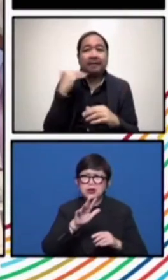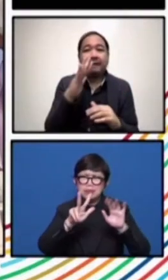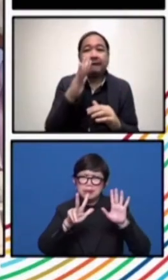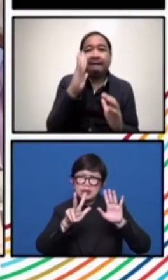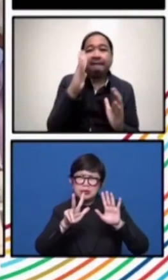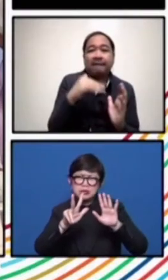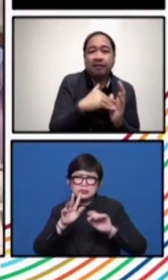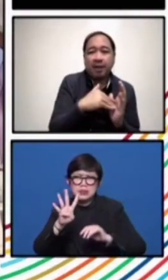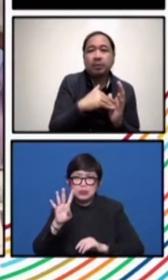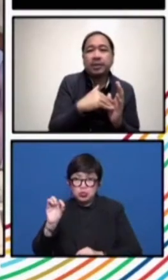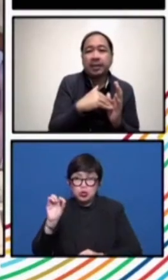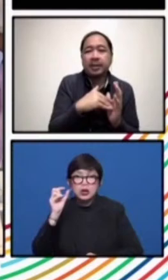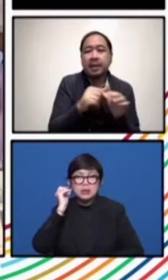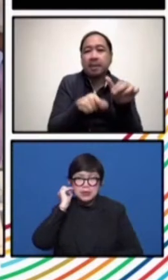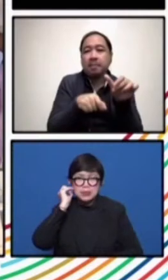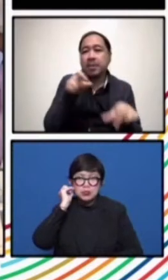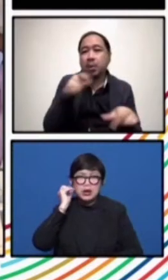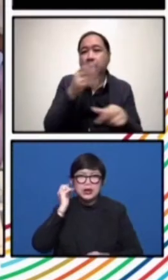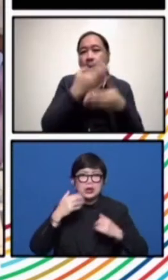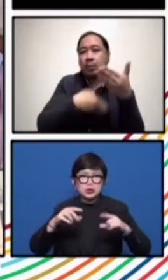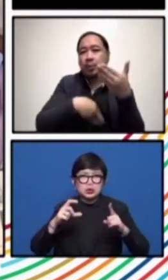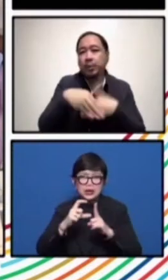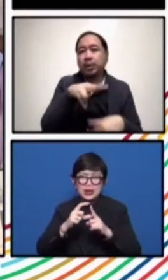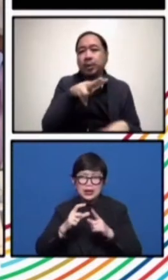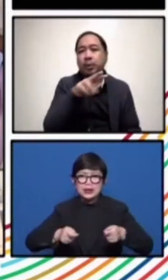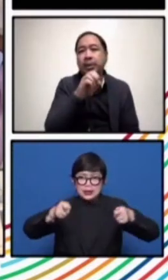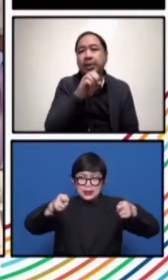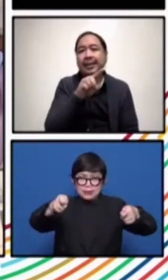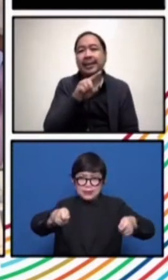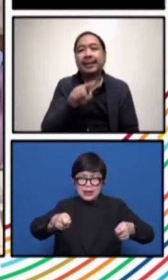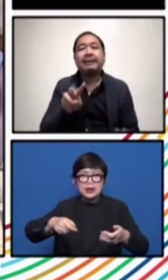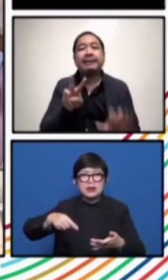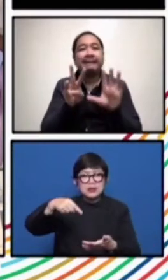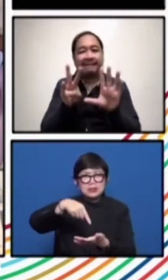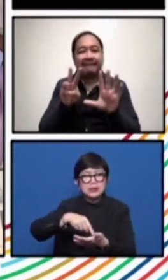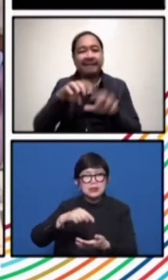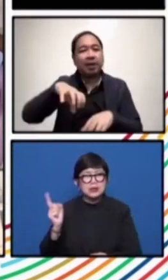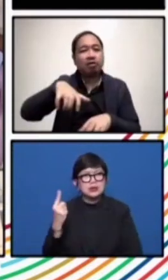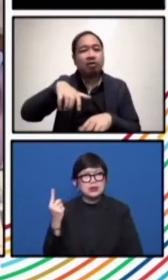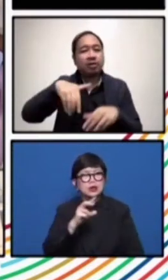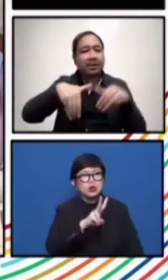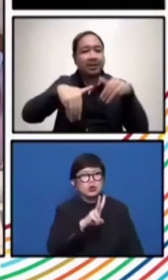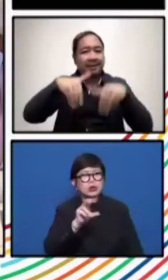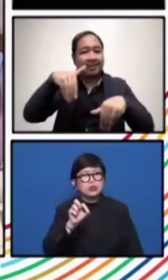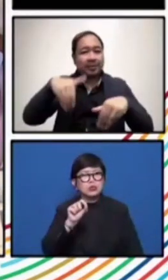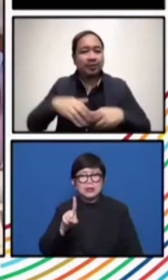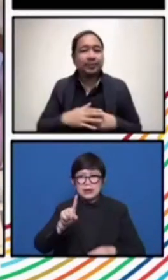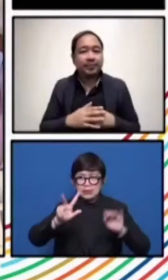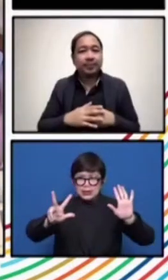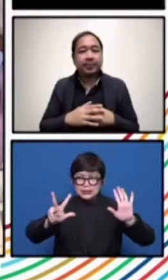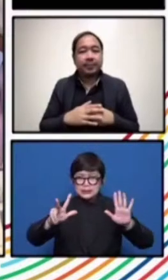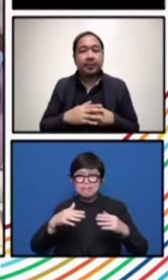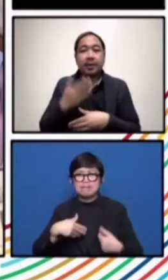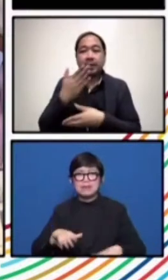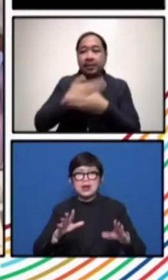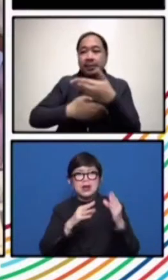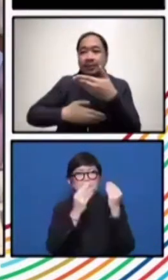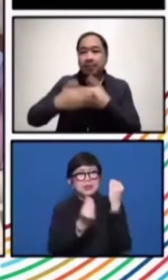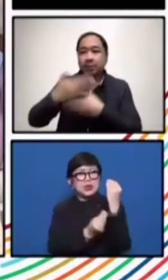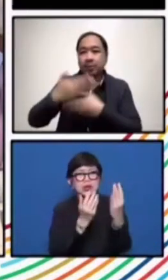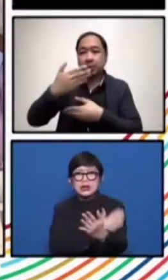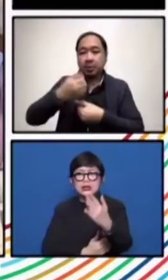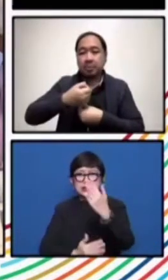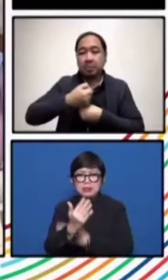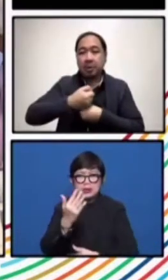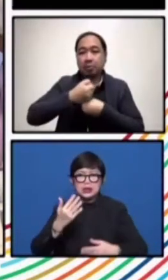for the from p18 national election representative or person with disability were